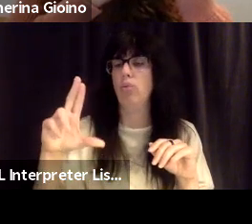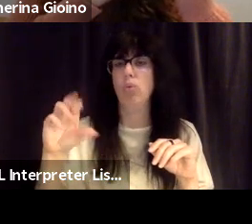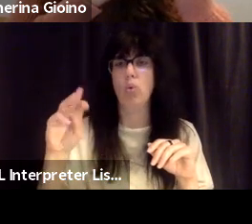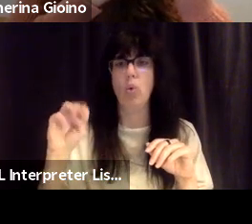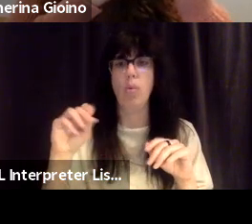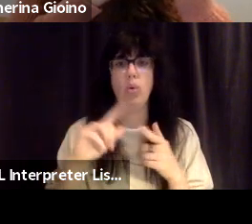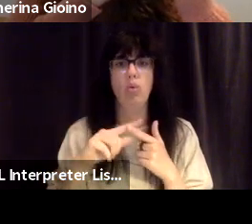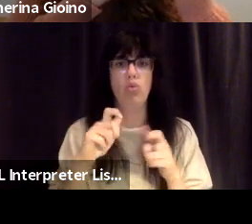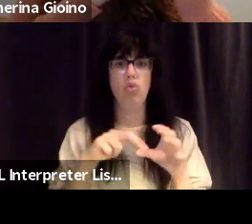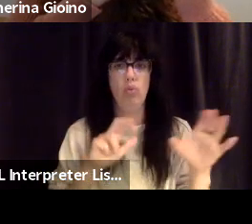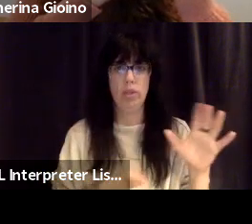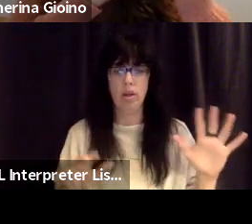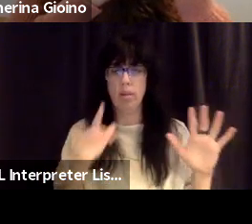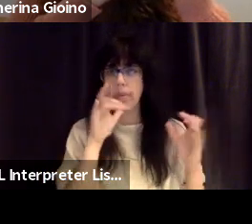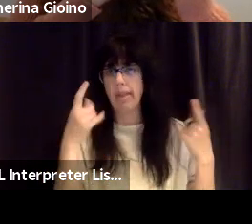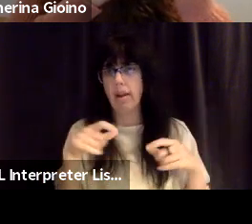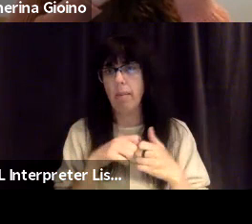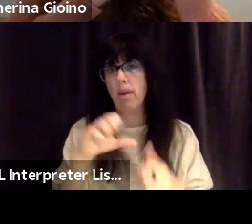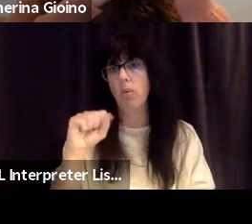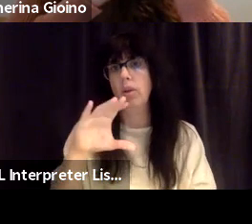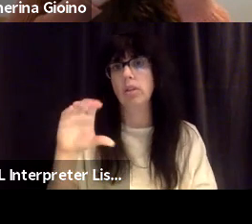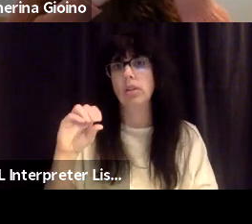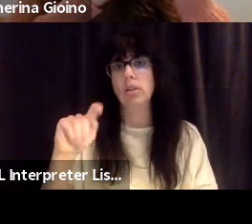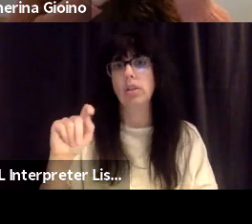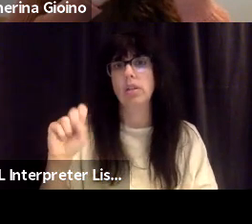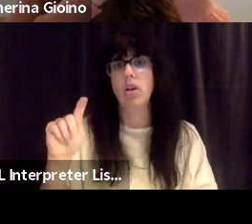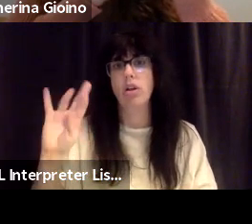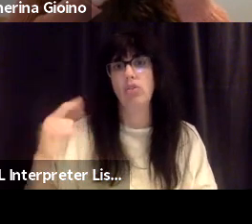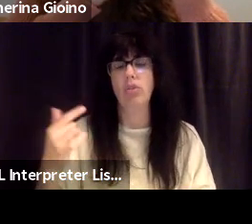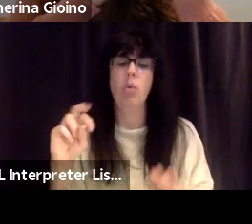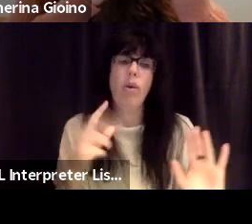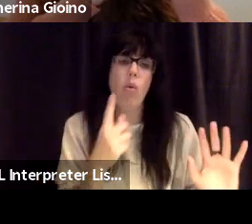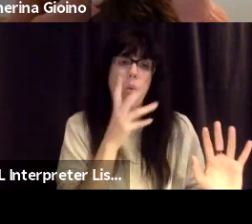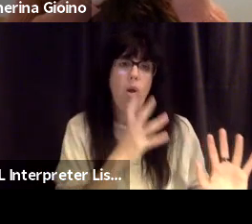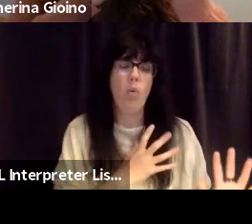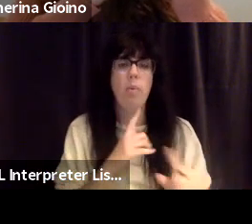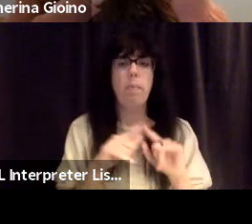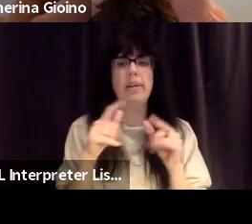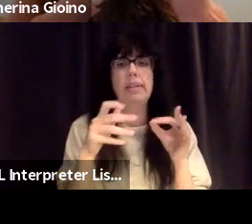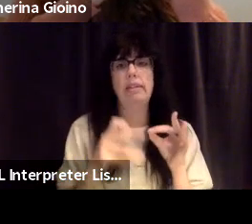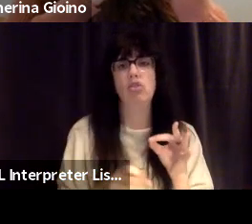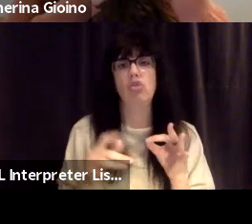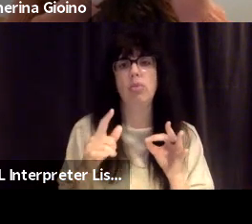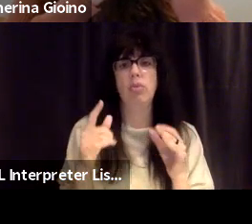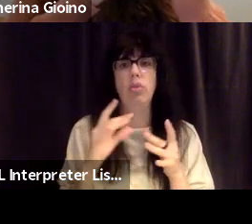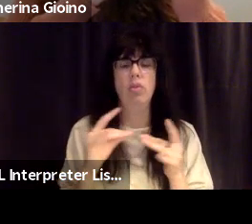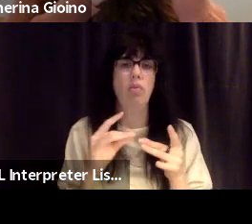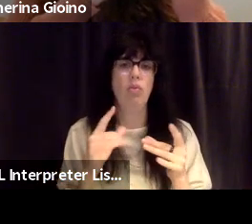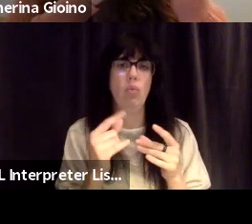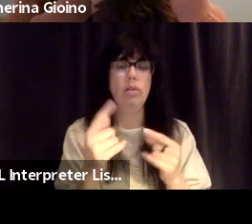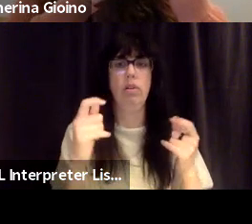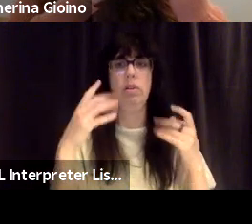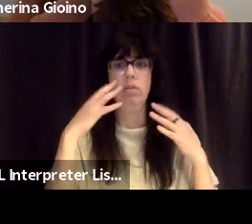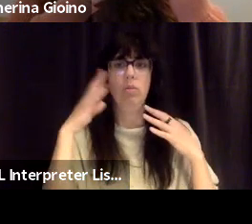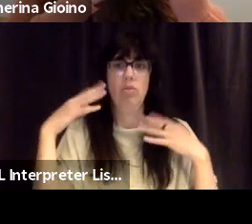that didn't happen with Scott Stringer. Okay, it was one woman, but her description of what he did was as crazy as